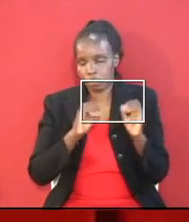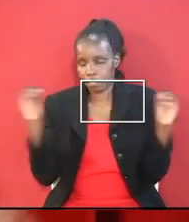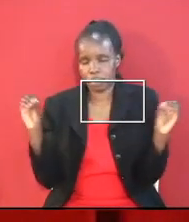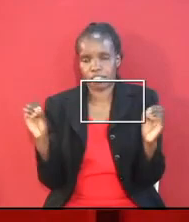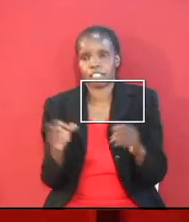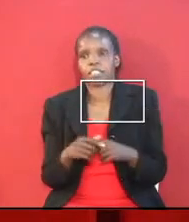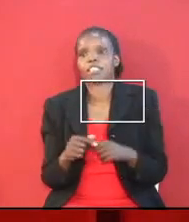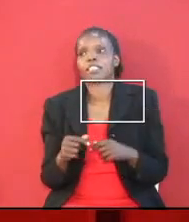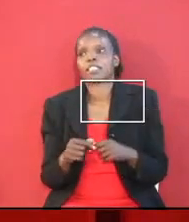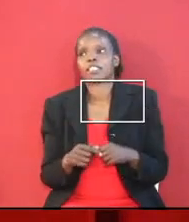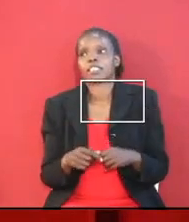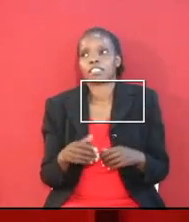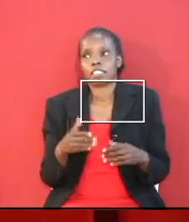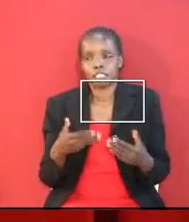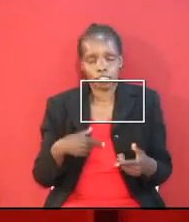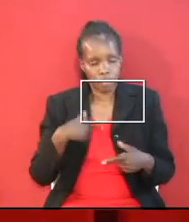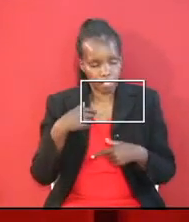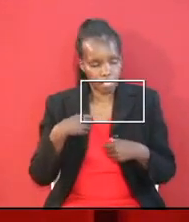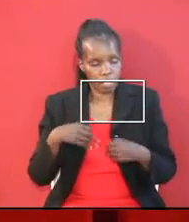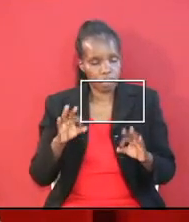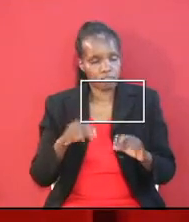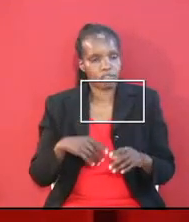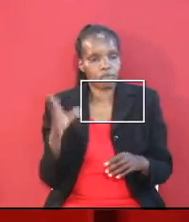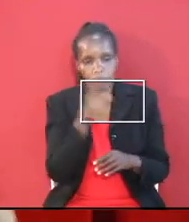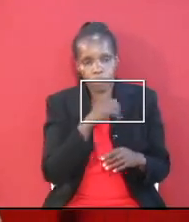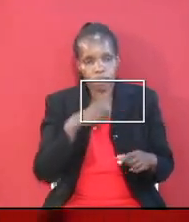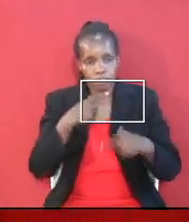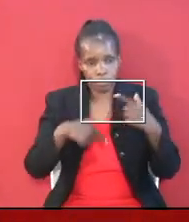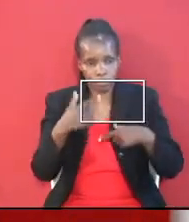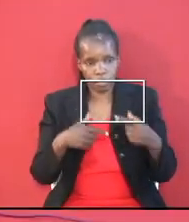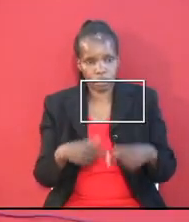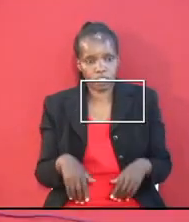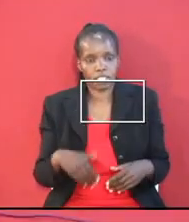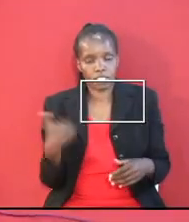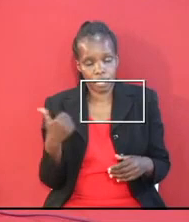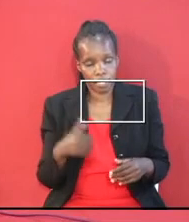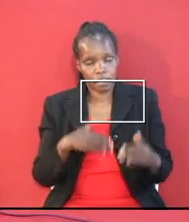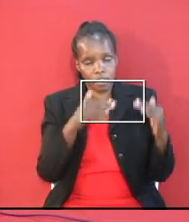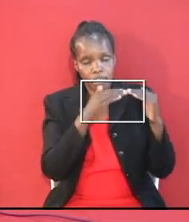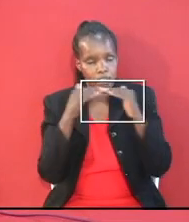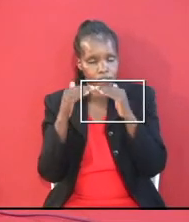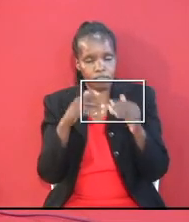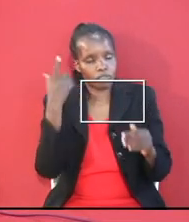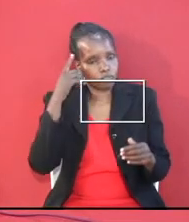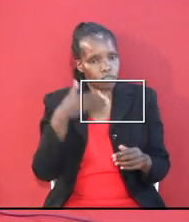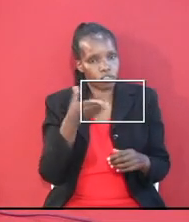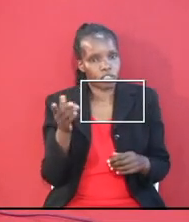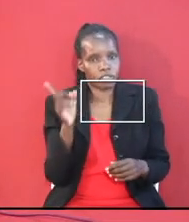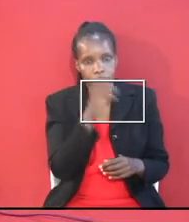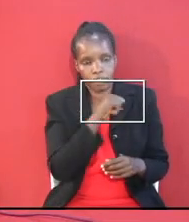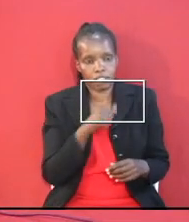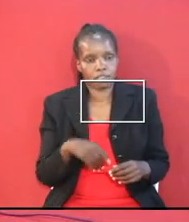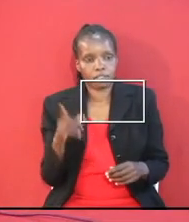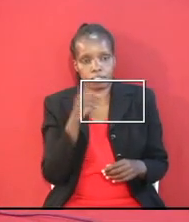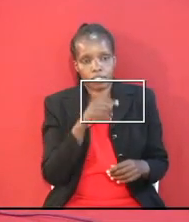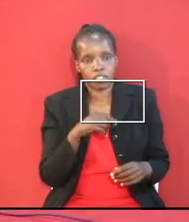not. Right? Now, if you do not carry on, there's another level altogether for you. right? But let's first finish those who were called